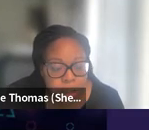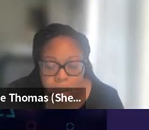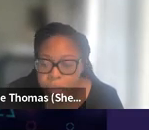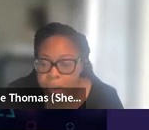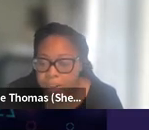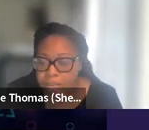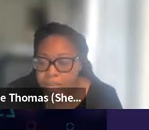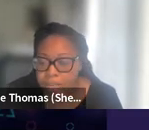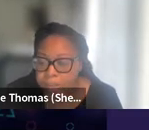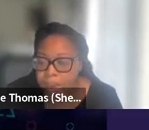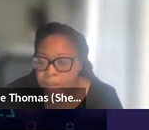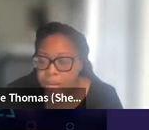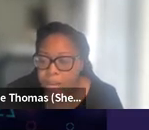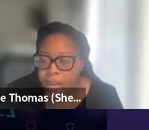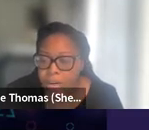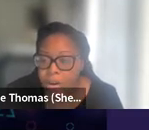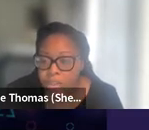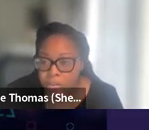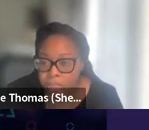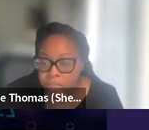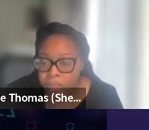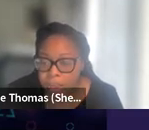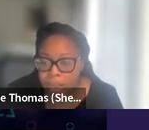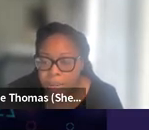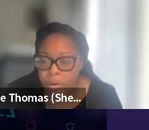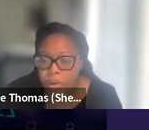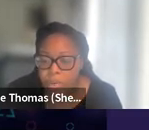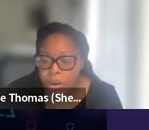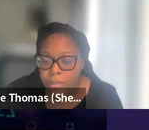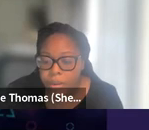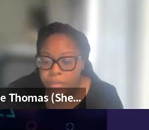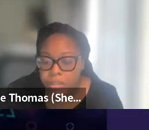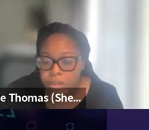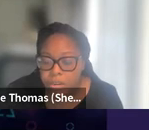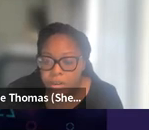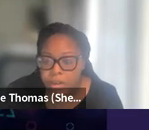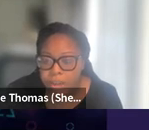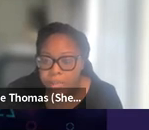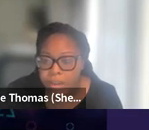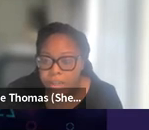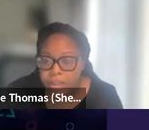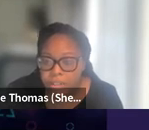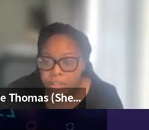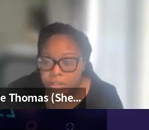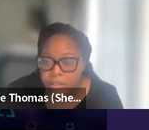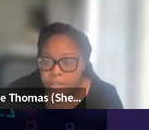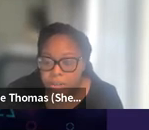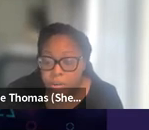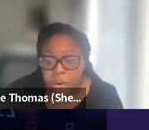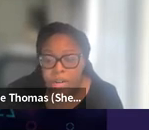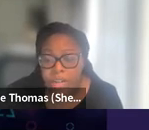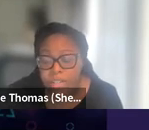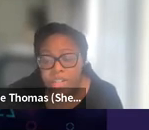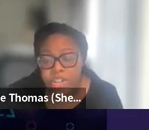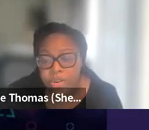survey to kind of give us feedback and also to let Abby know if there's any other gaming AT that you're interested in. interested